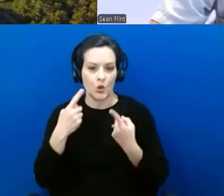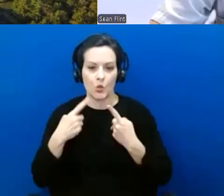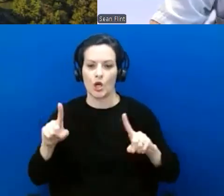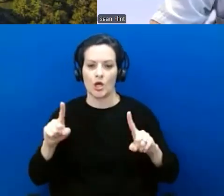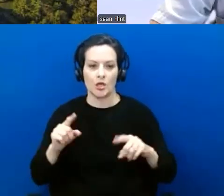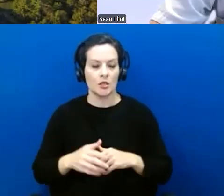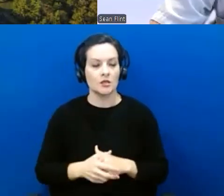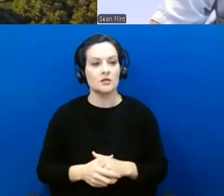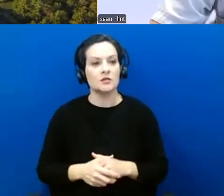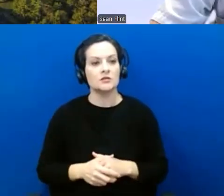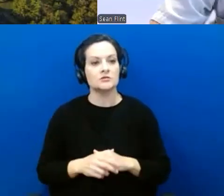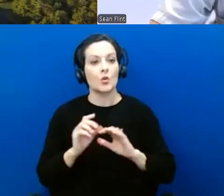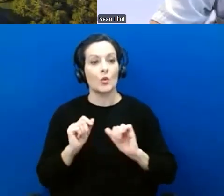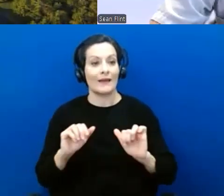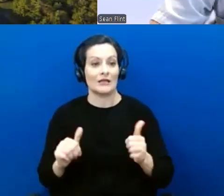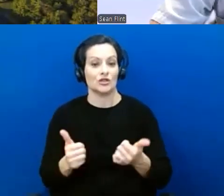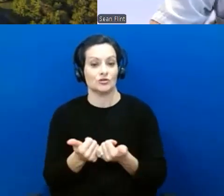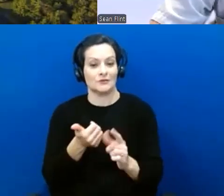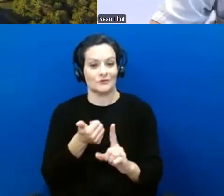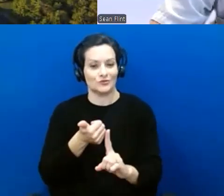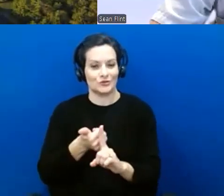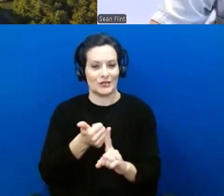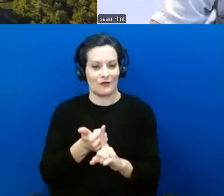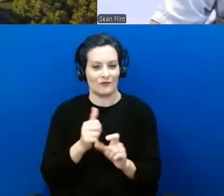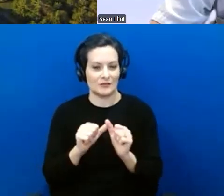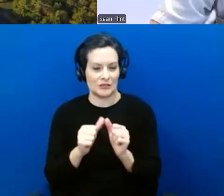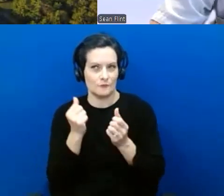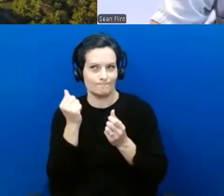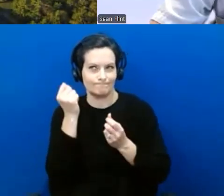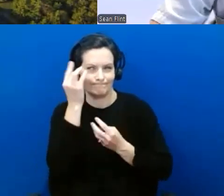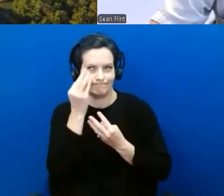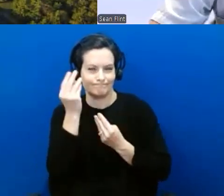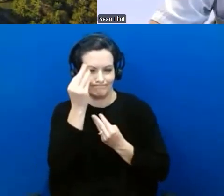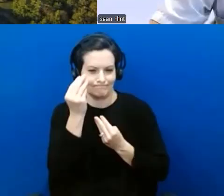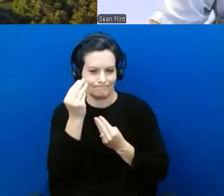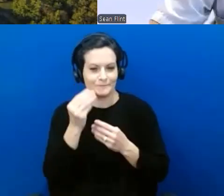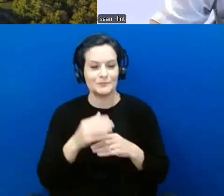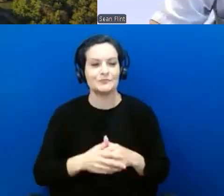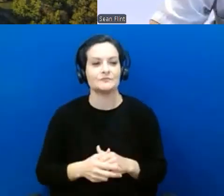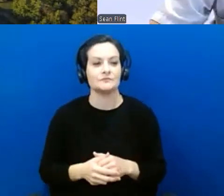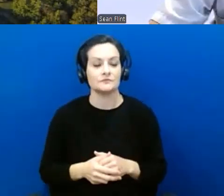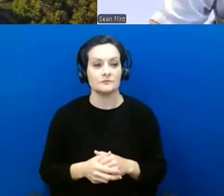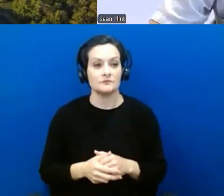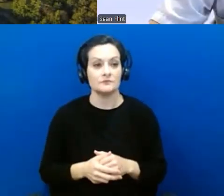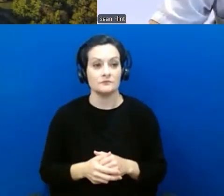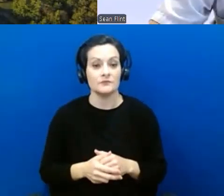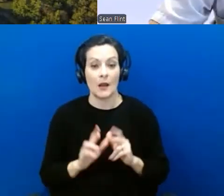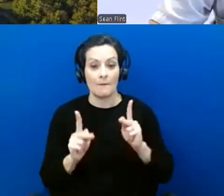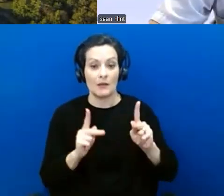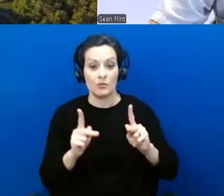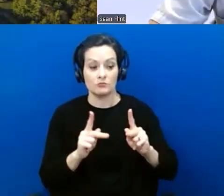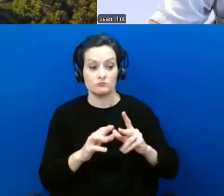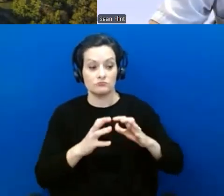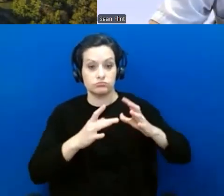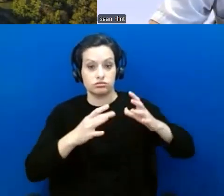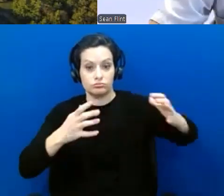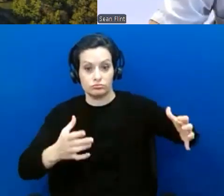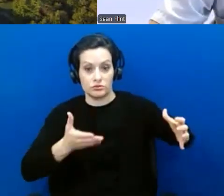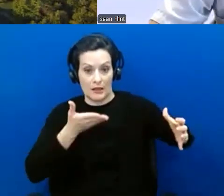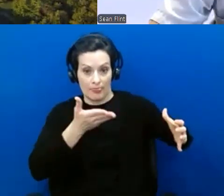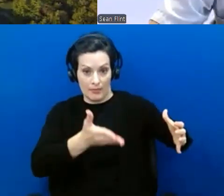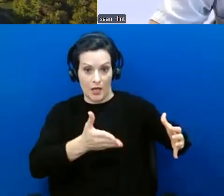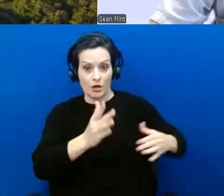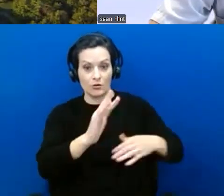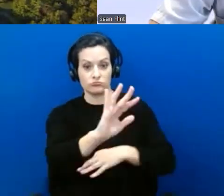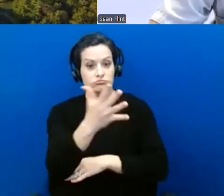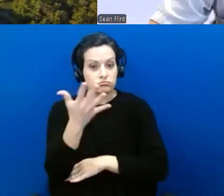let's just challenge ourselves to like keep on thinking about that, because having that many people out in the woods that are doing something that